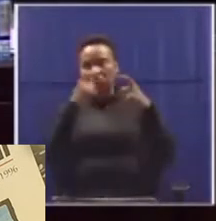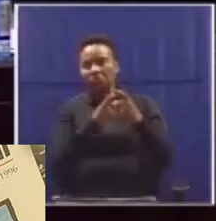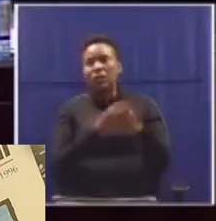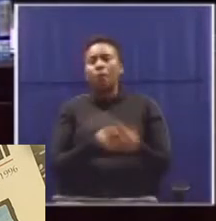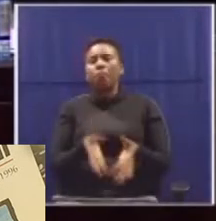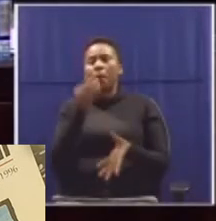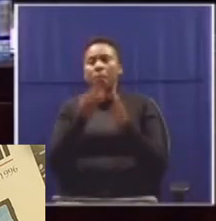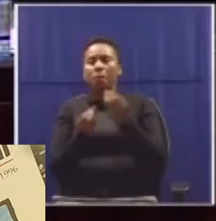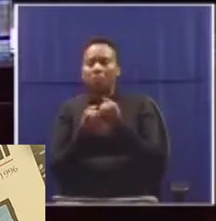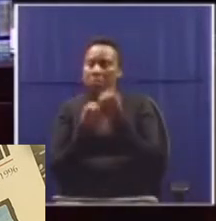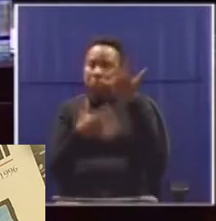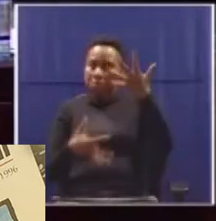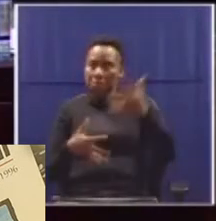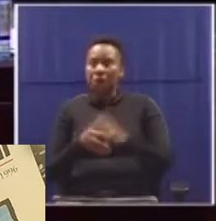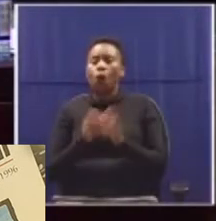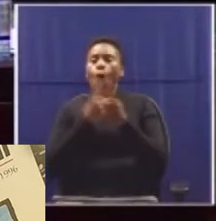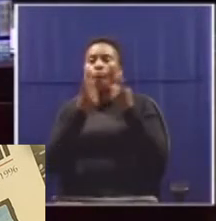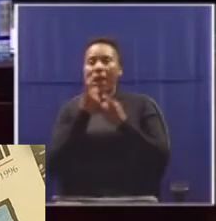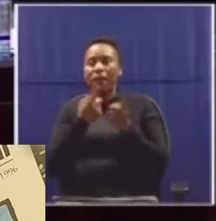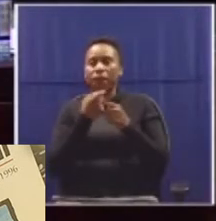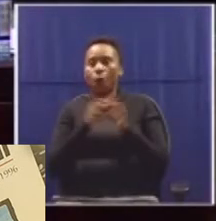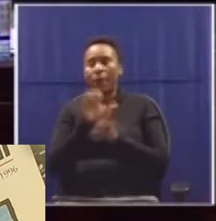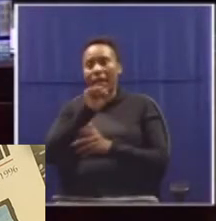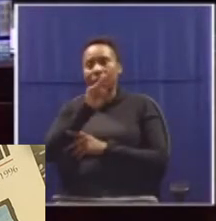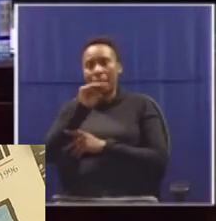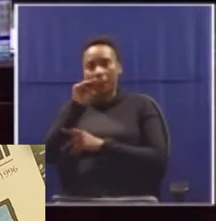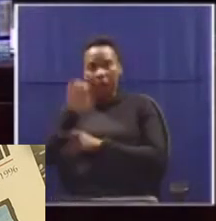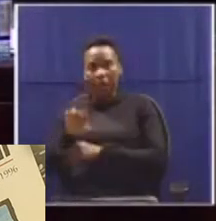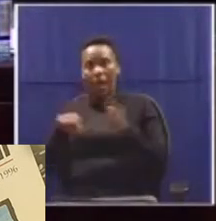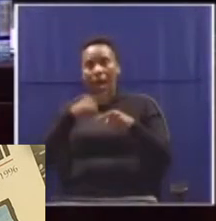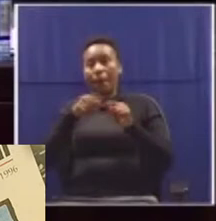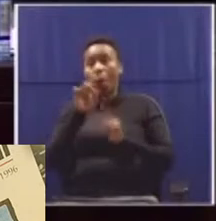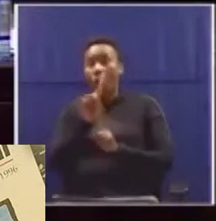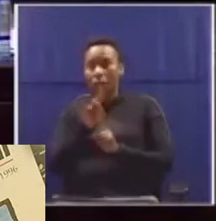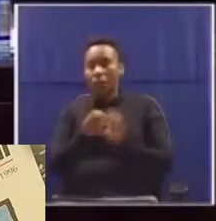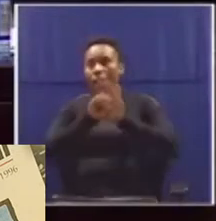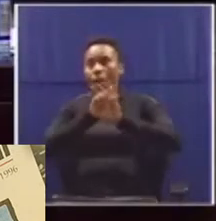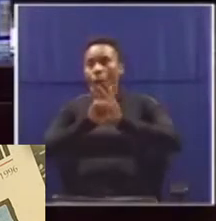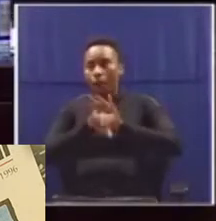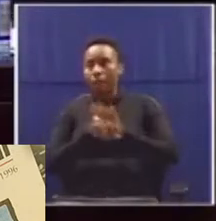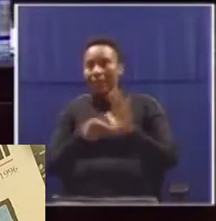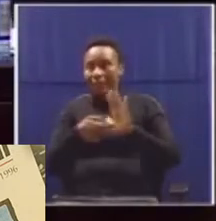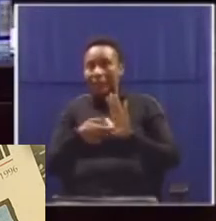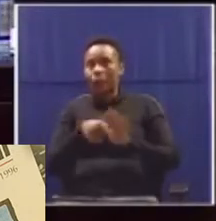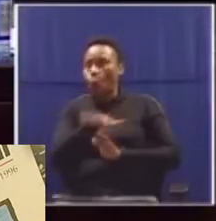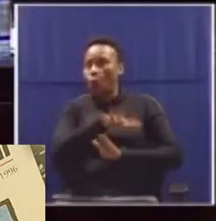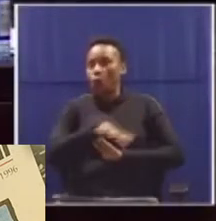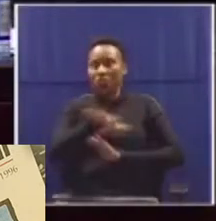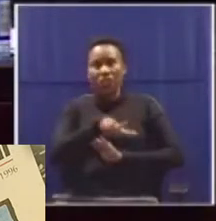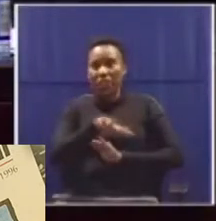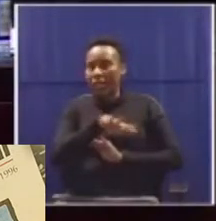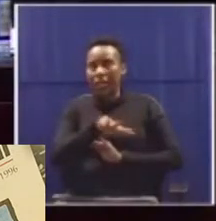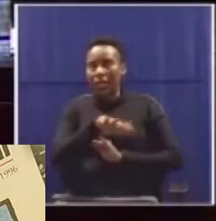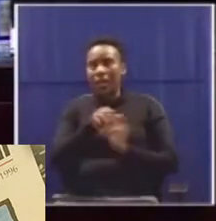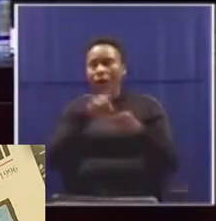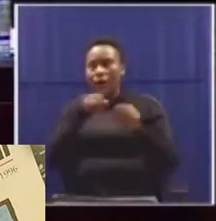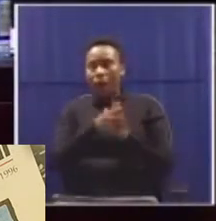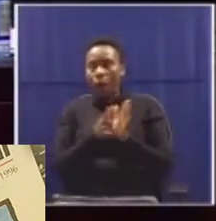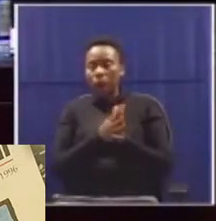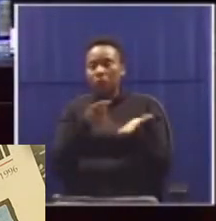complaints from smes about the market condition which negatively impact on the progress of